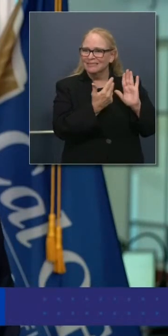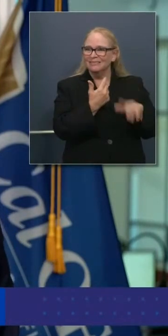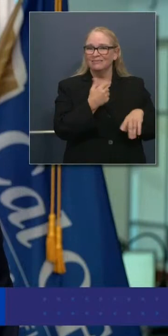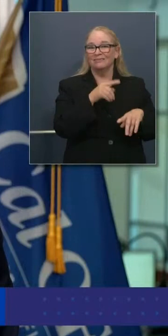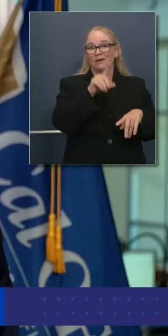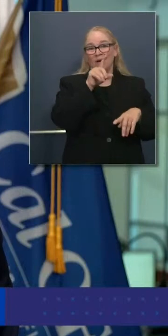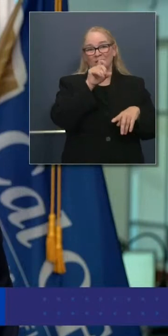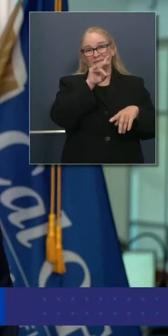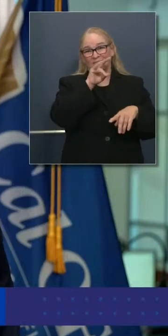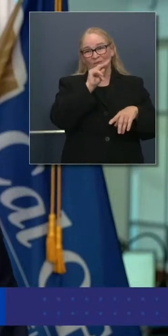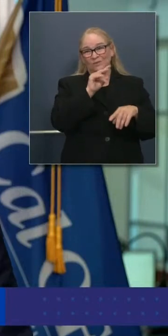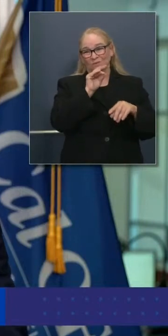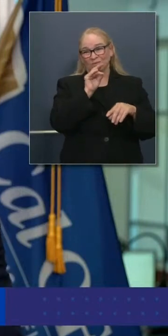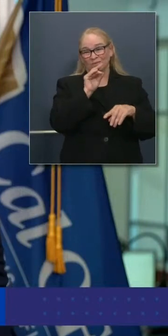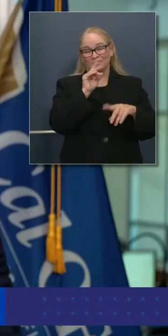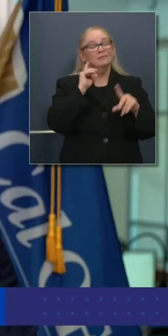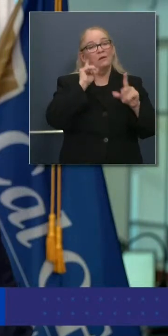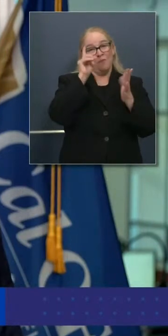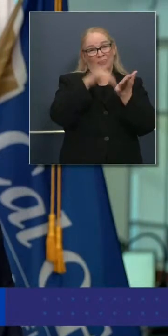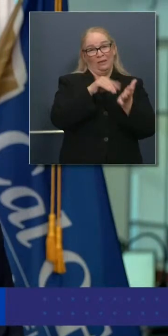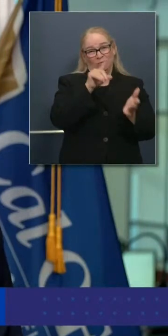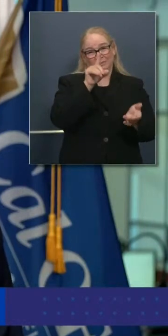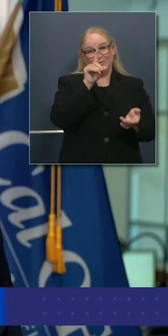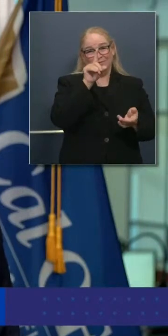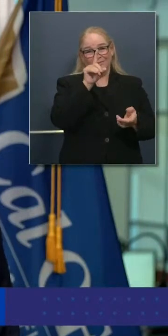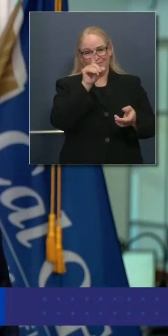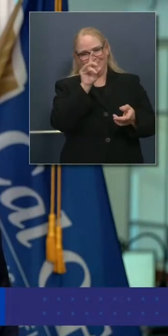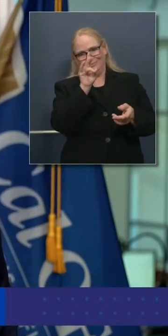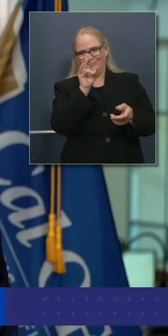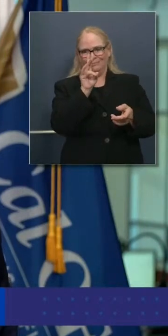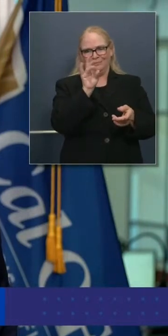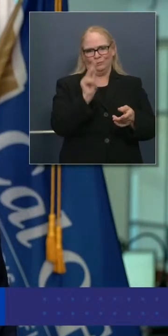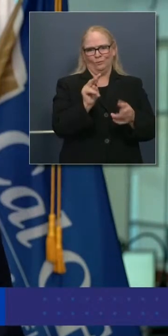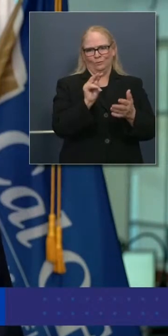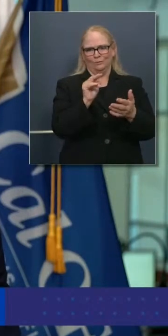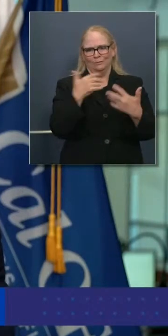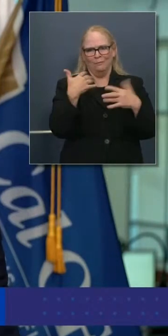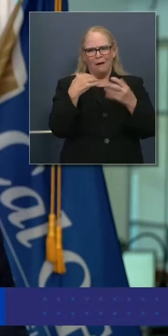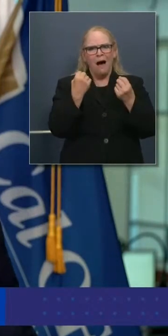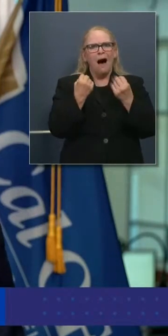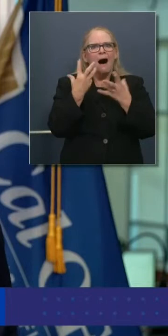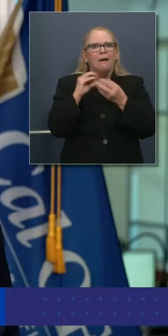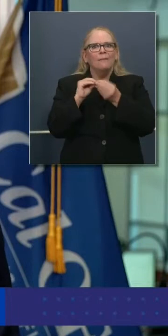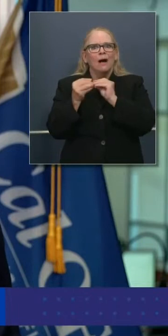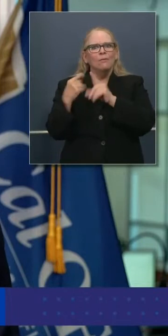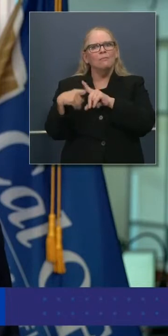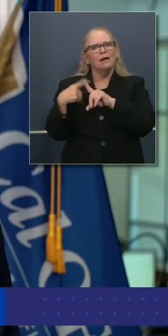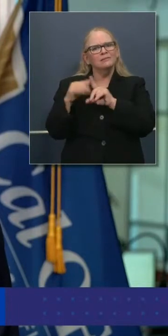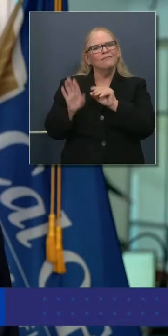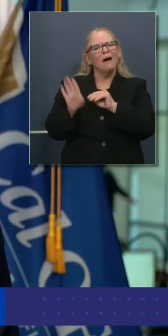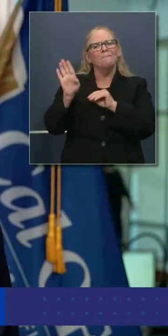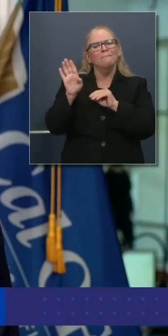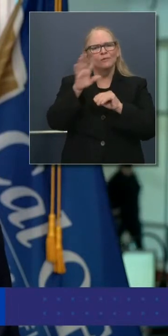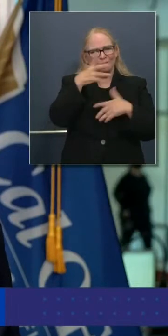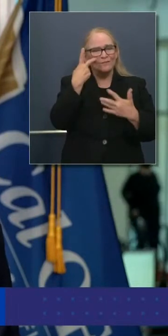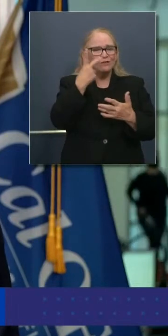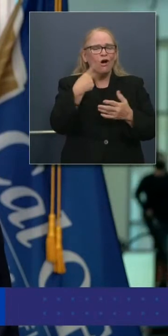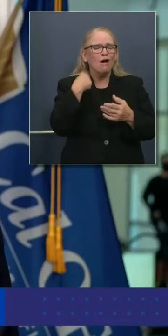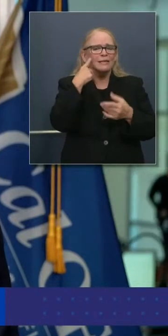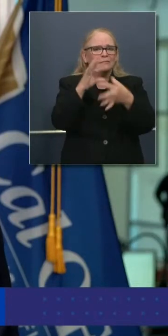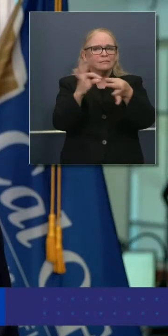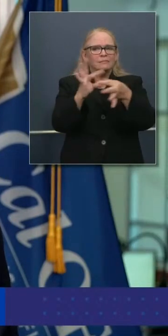rather, yesterday. Those positivity numbers you represented or represented in that slide